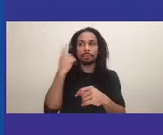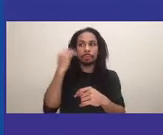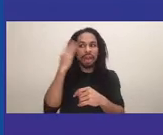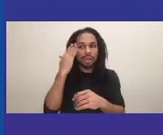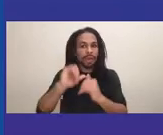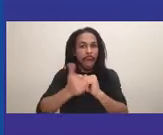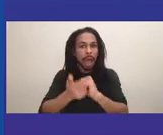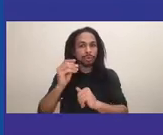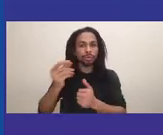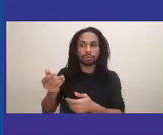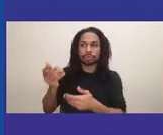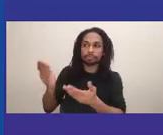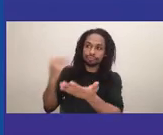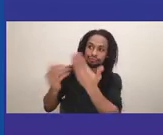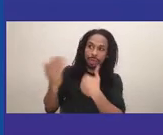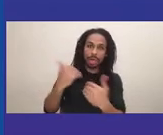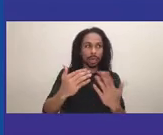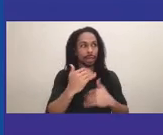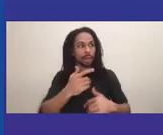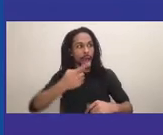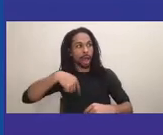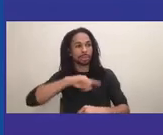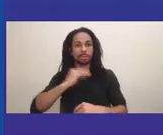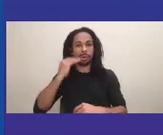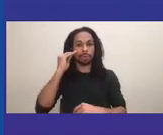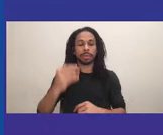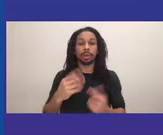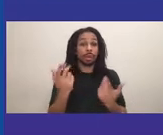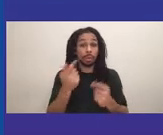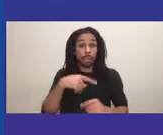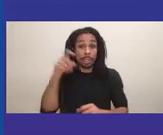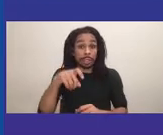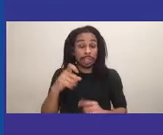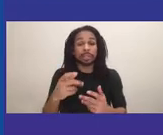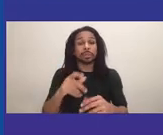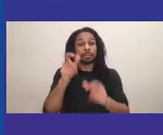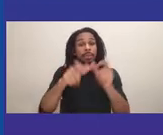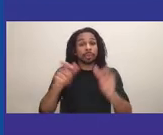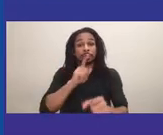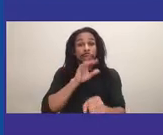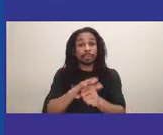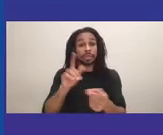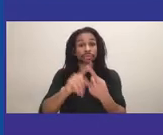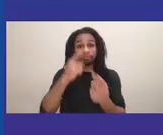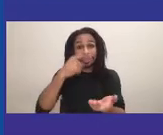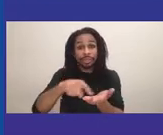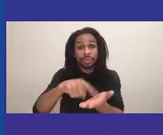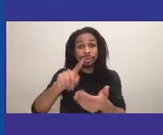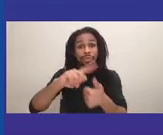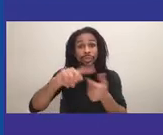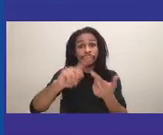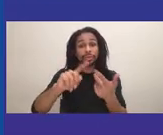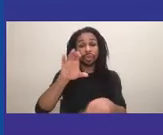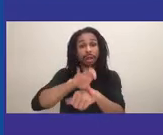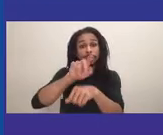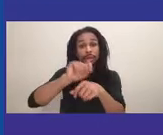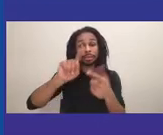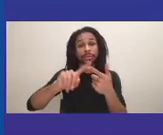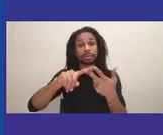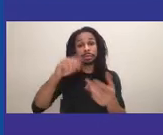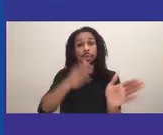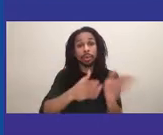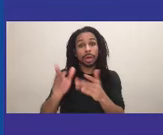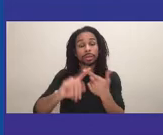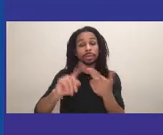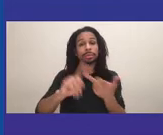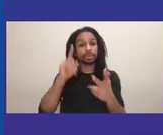that what is needed is for people to commit, to research, to consult, to organize, and to